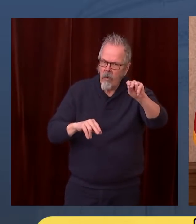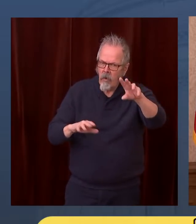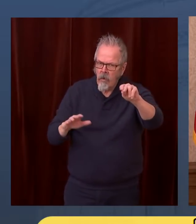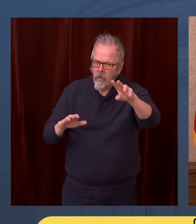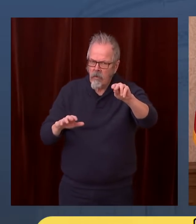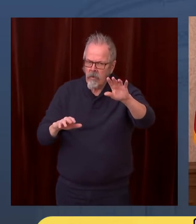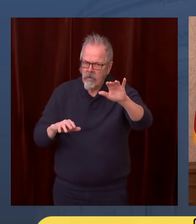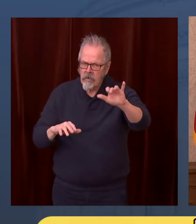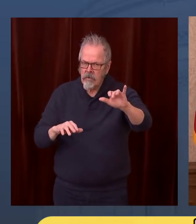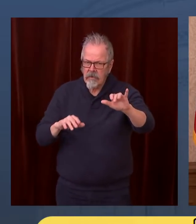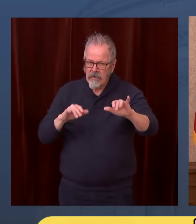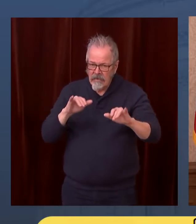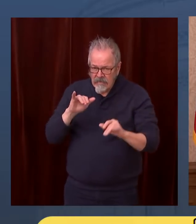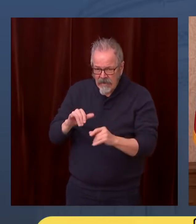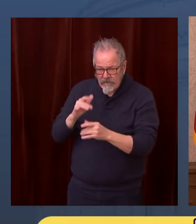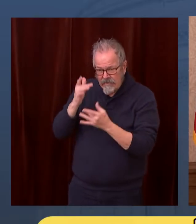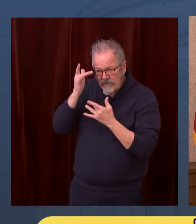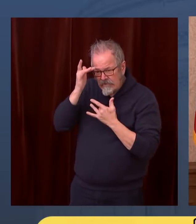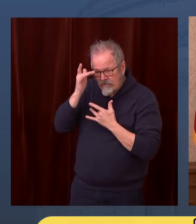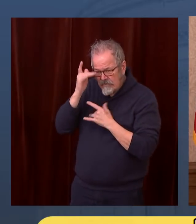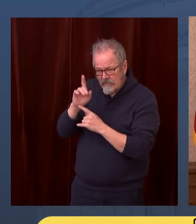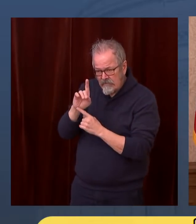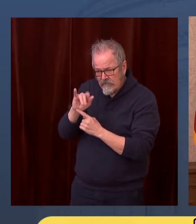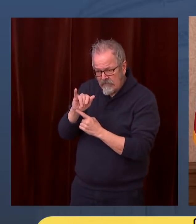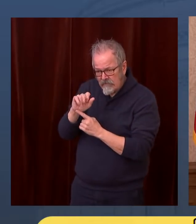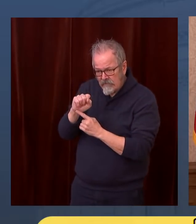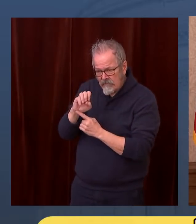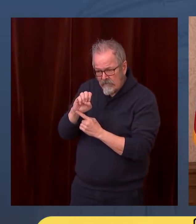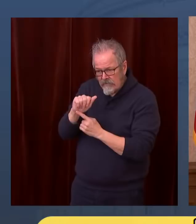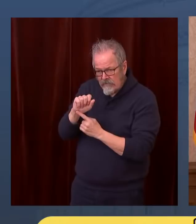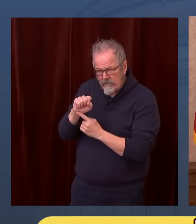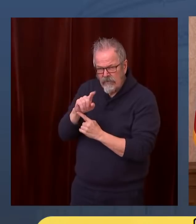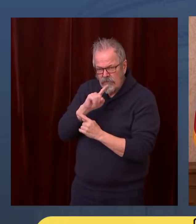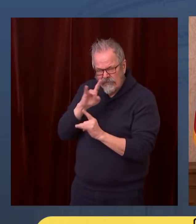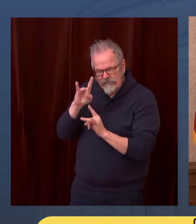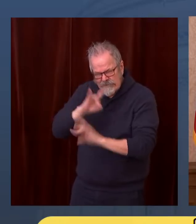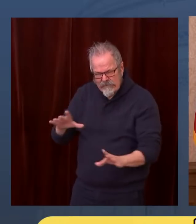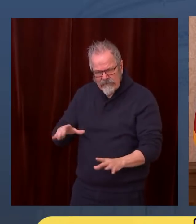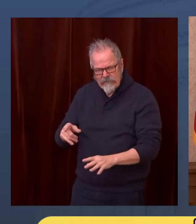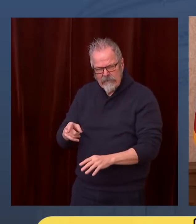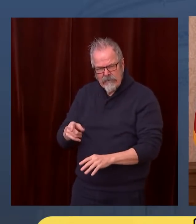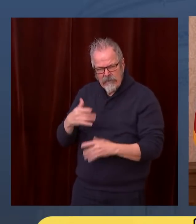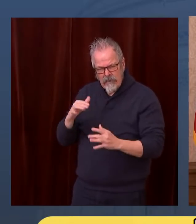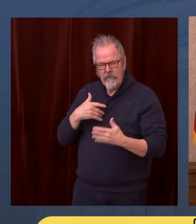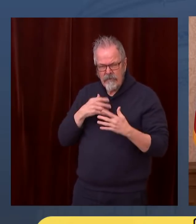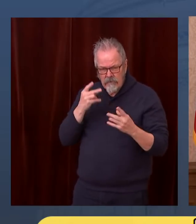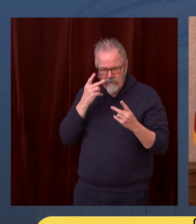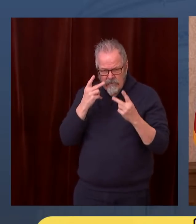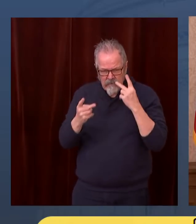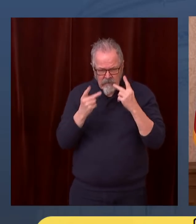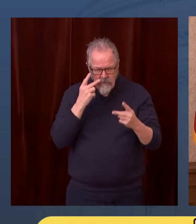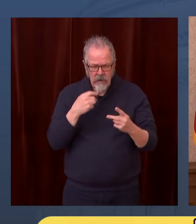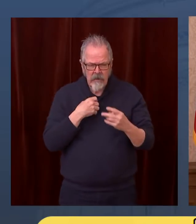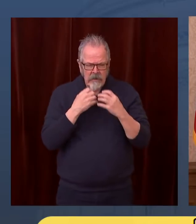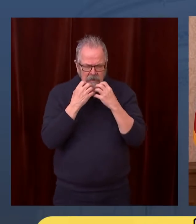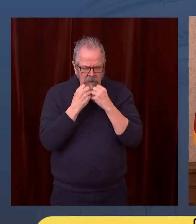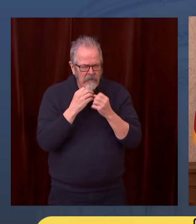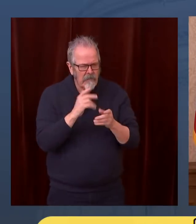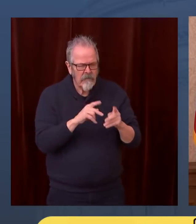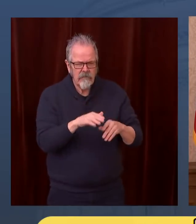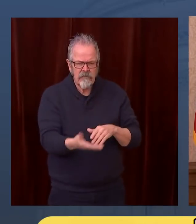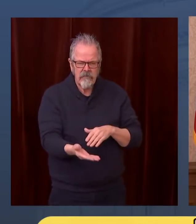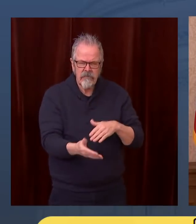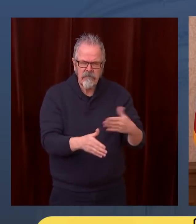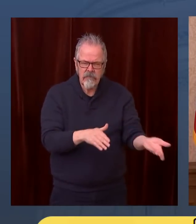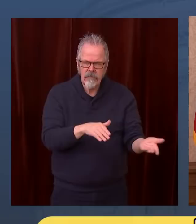I know too many people, I've gone to too many memorial services for people who've died not to understand that vaccine is still a really, really good idea. And I hope